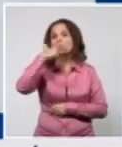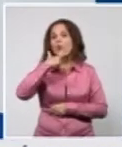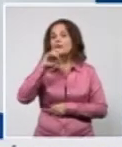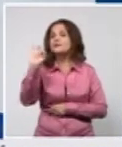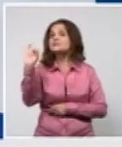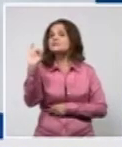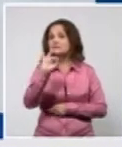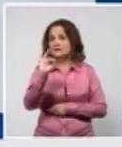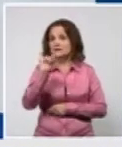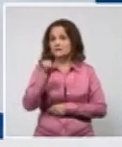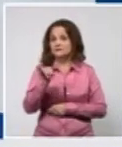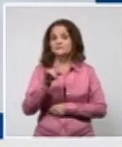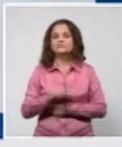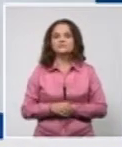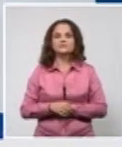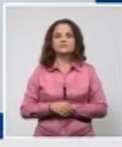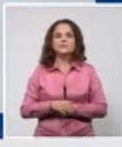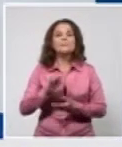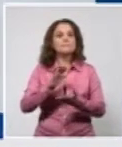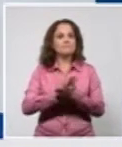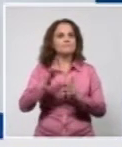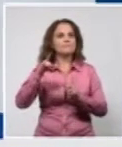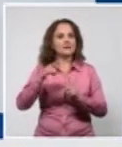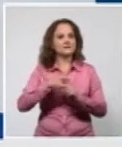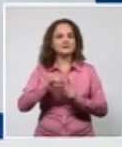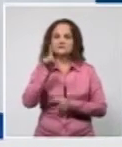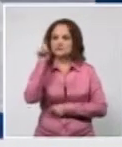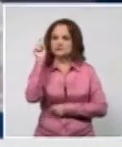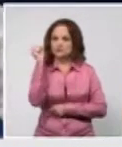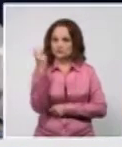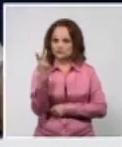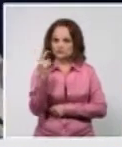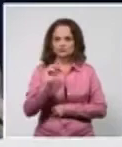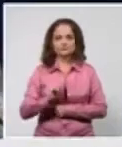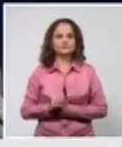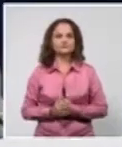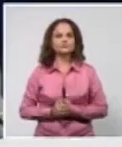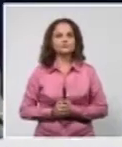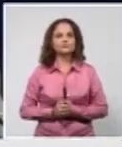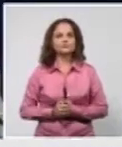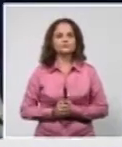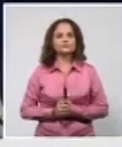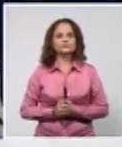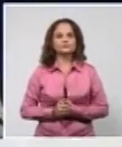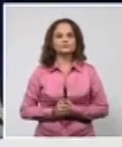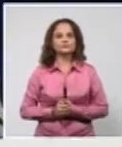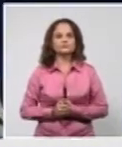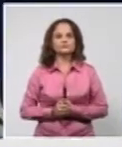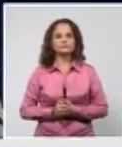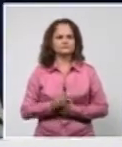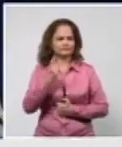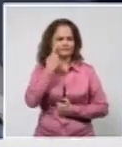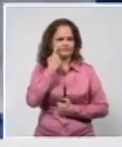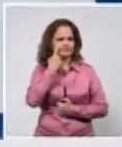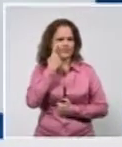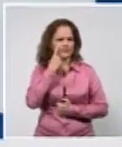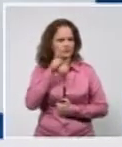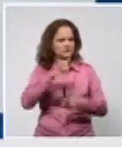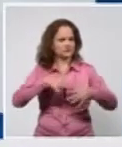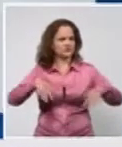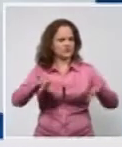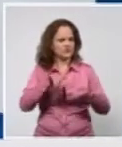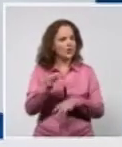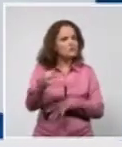Espíritus, 7 from Ciego de Ávila, and 2 from Matanzas. In Havana, the 30